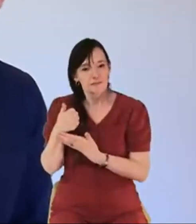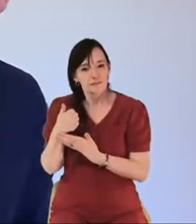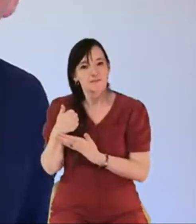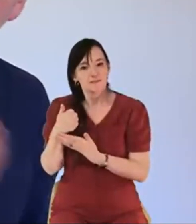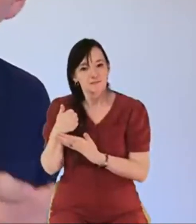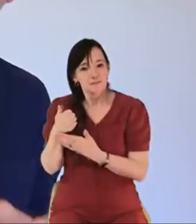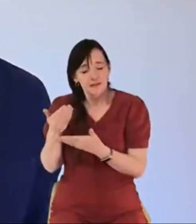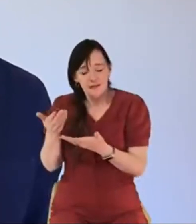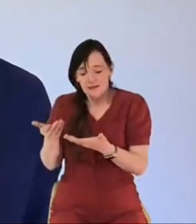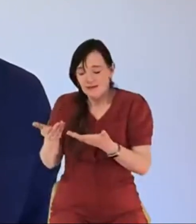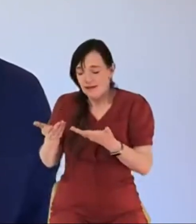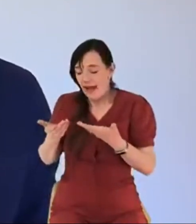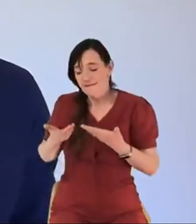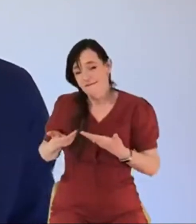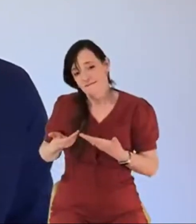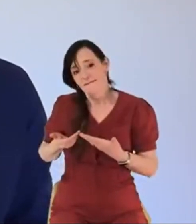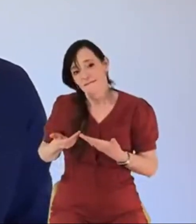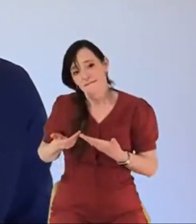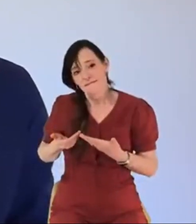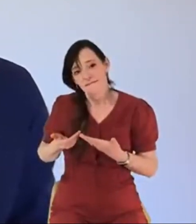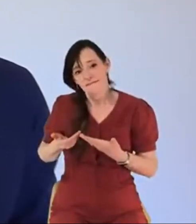he gave it to us